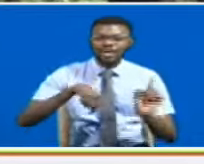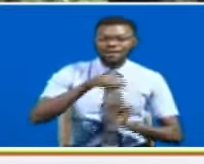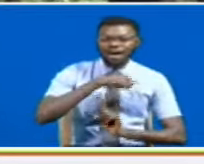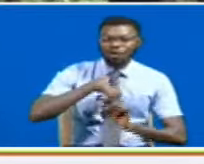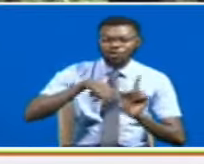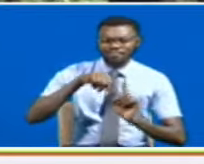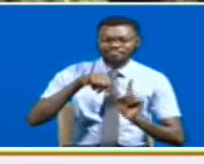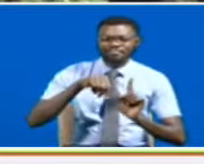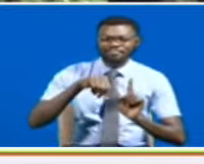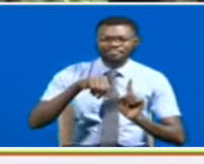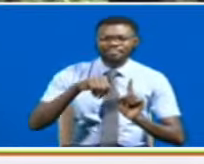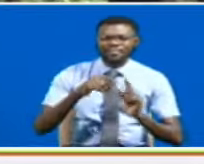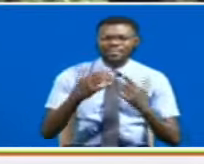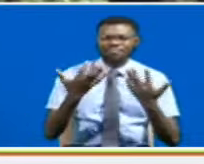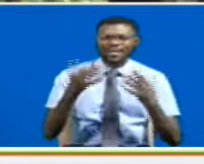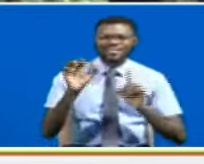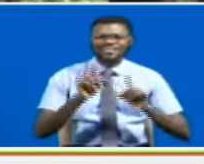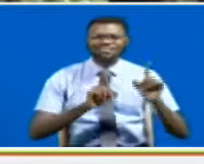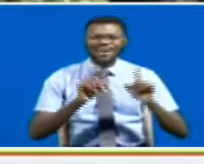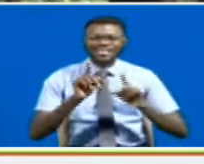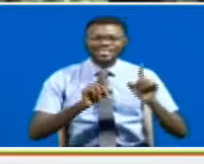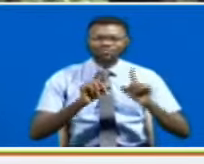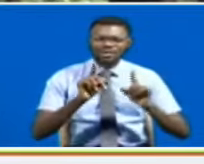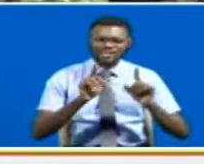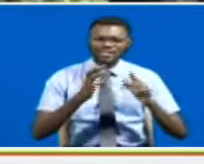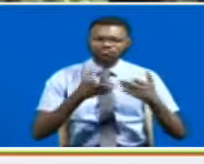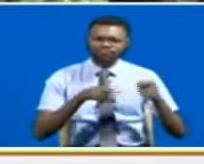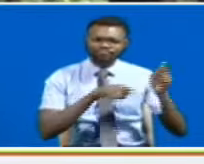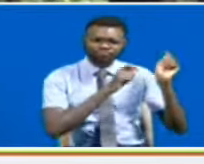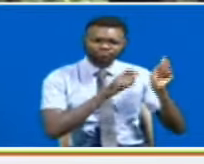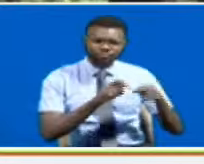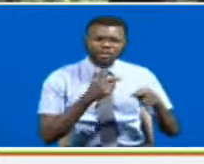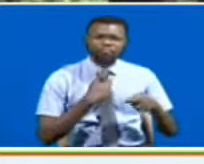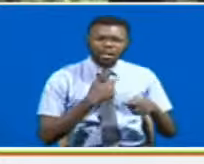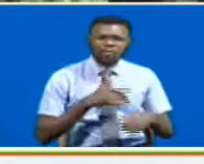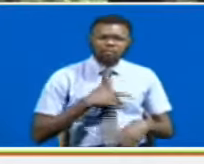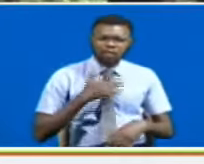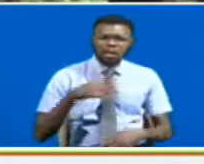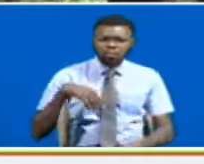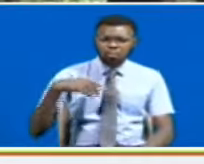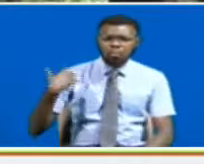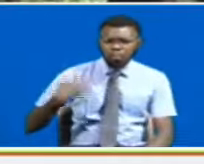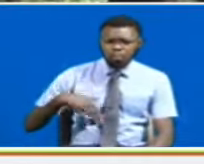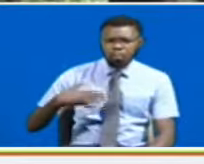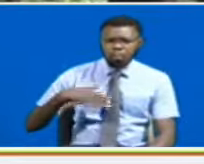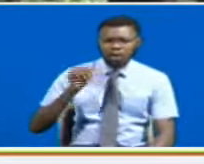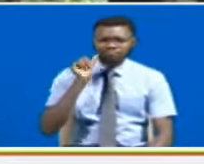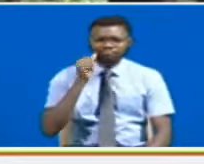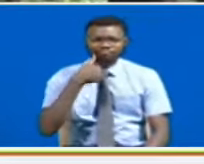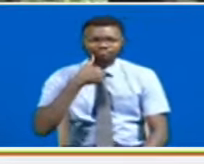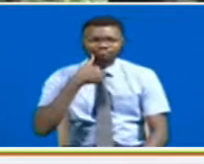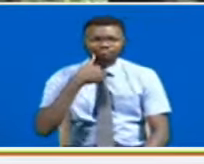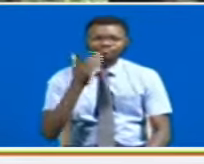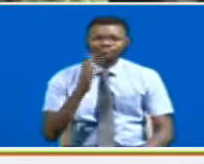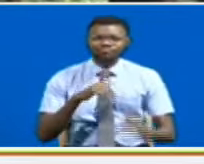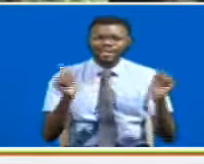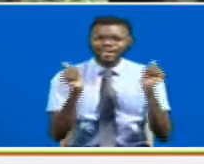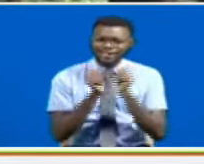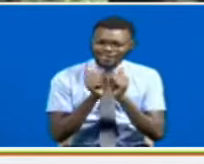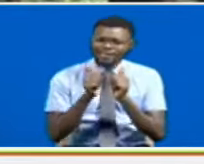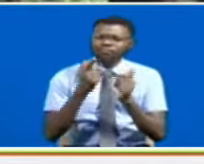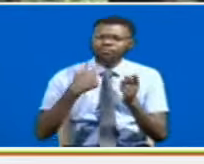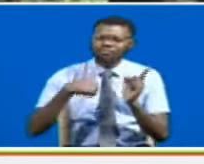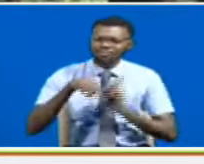Tour series, and quite impressed with the scoring so far, with the leader at 10 under after two